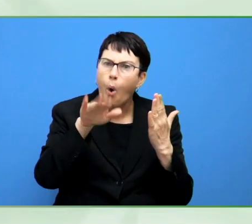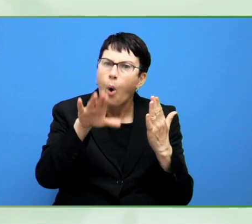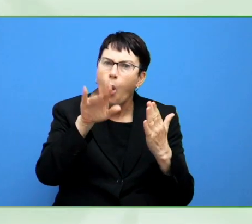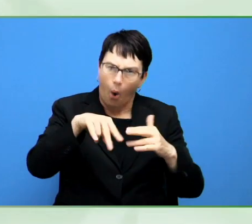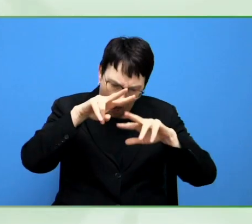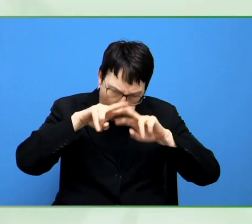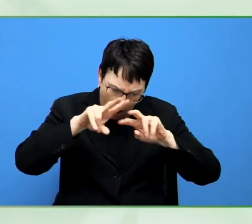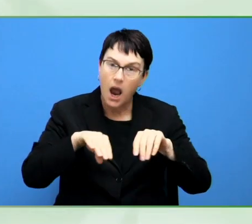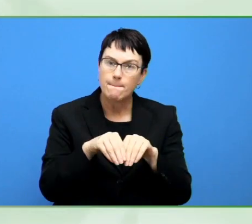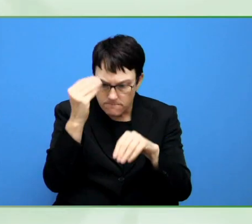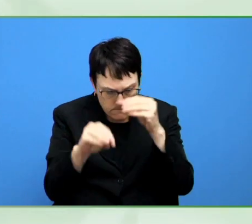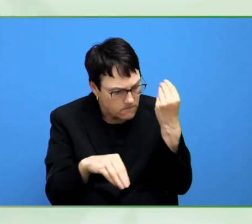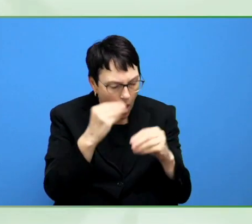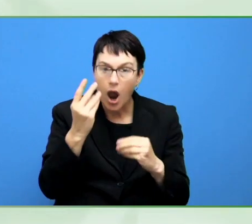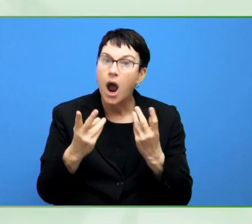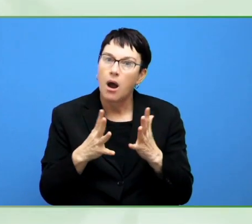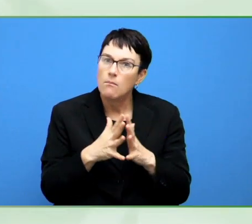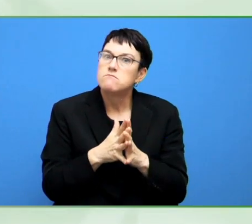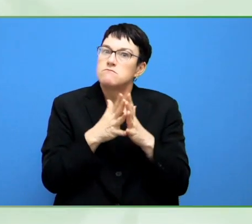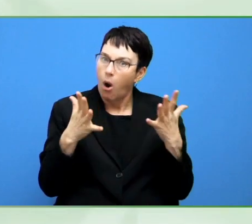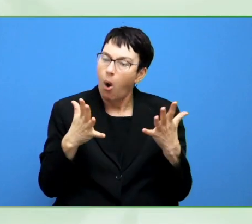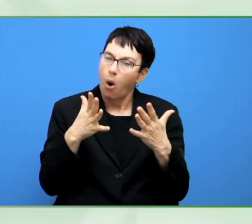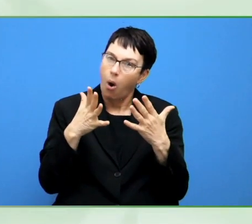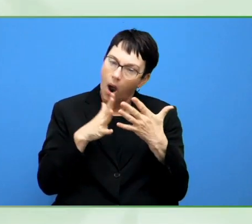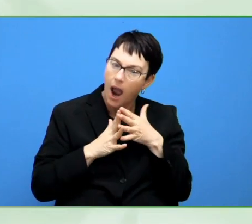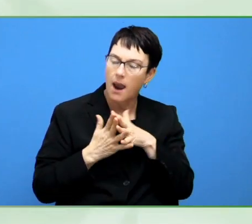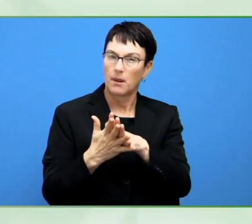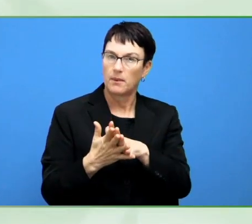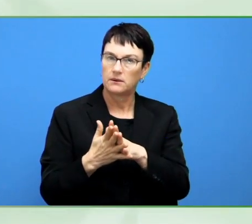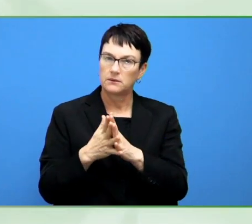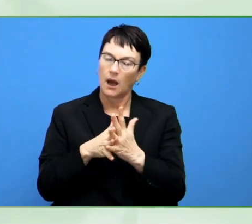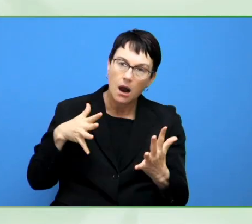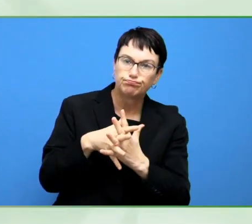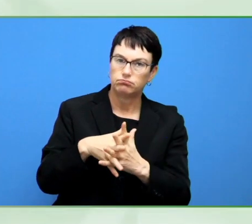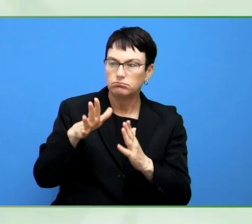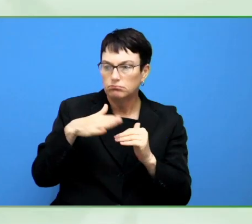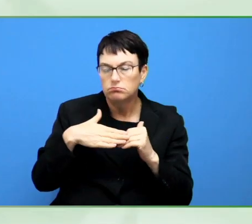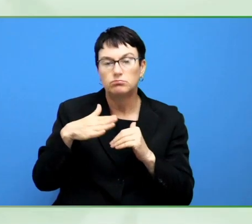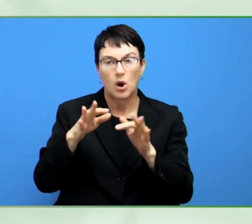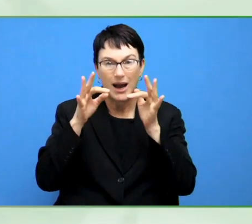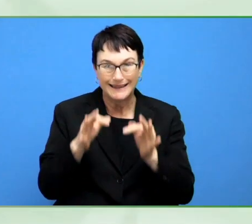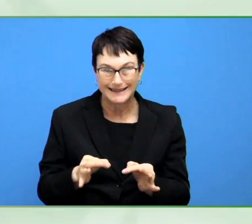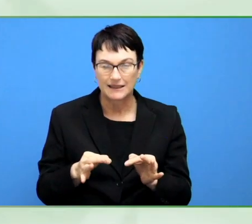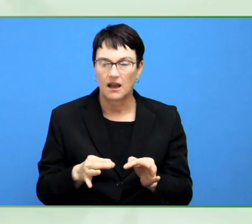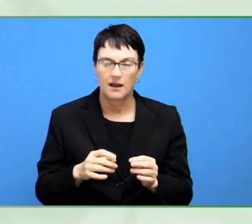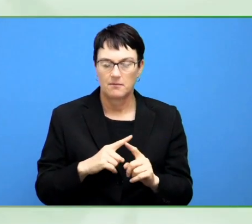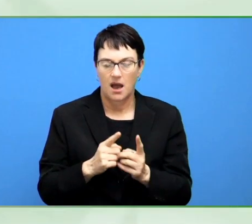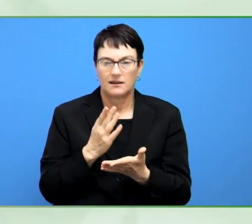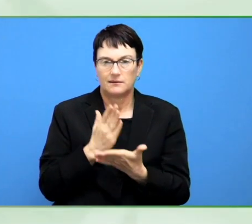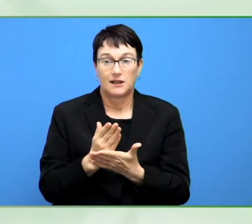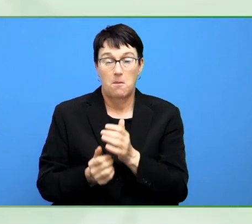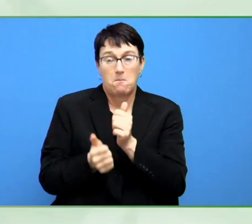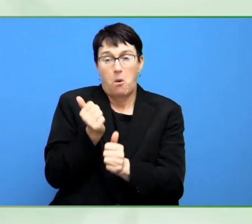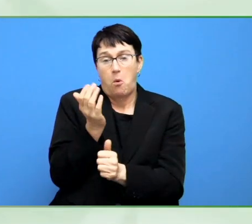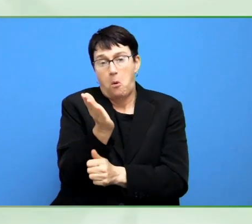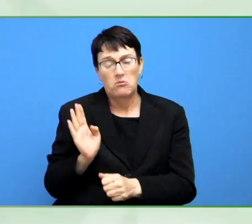little bit difficult when we say that these are the requirements, and then it's then also easy for